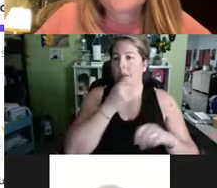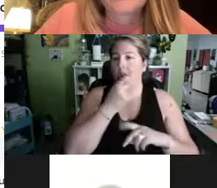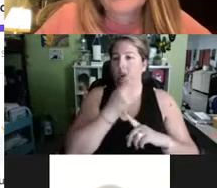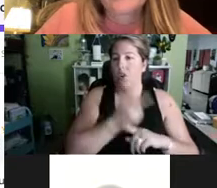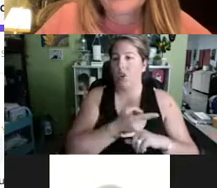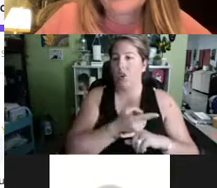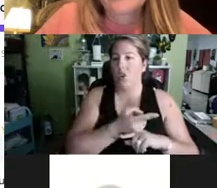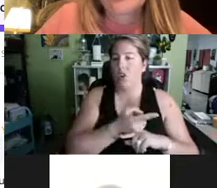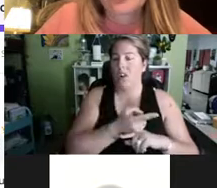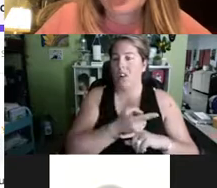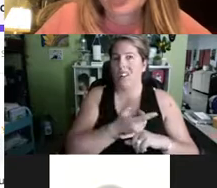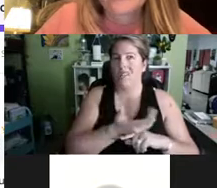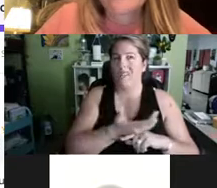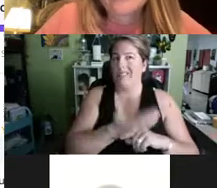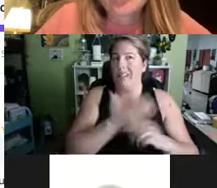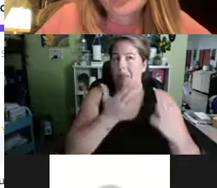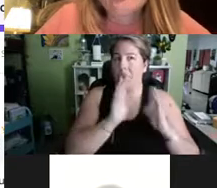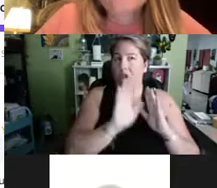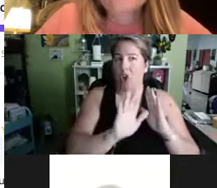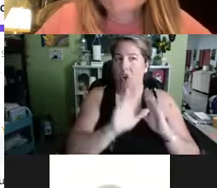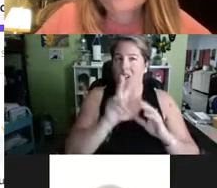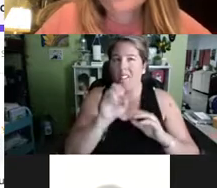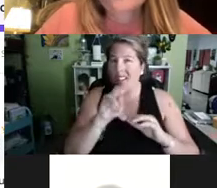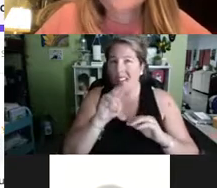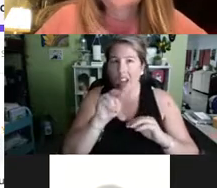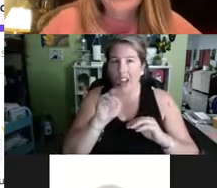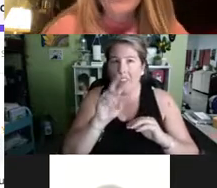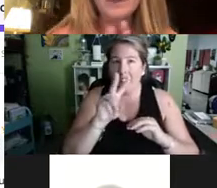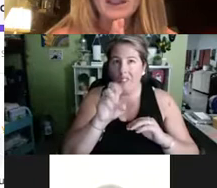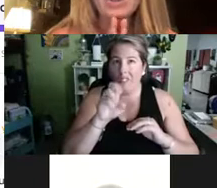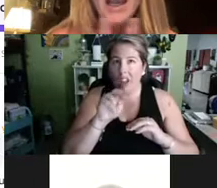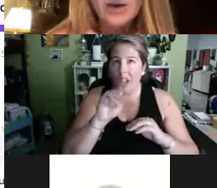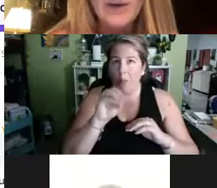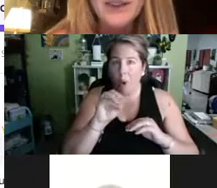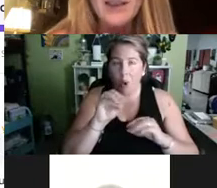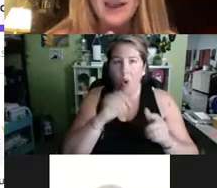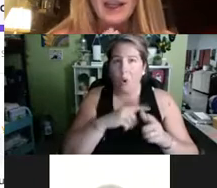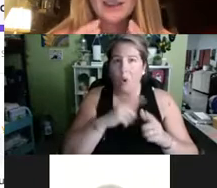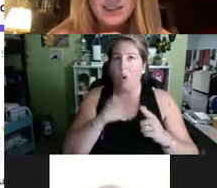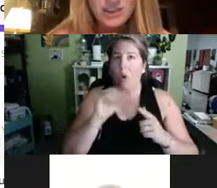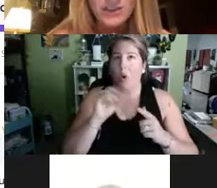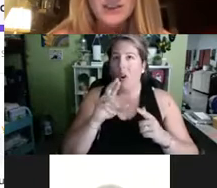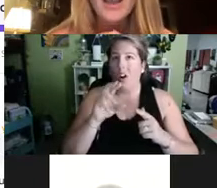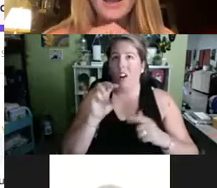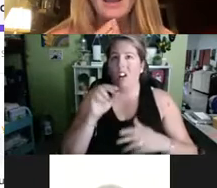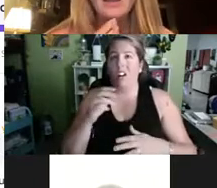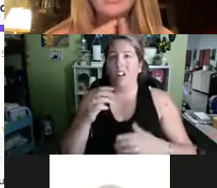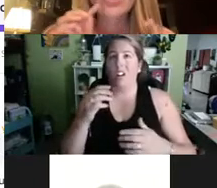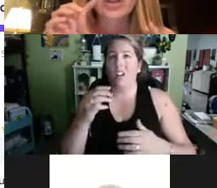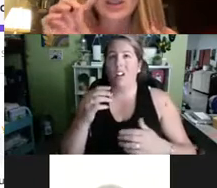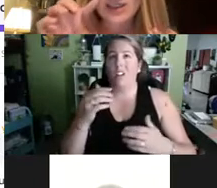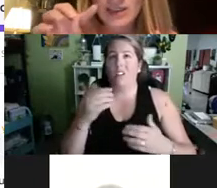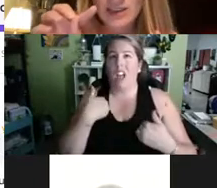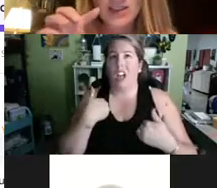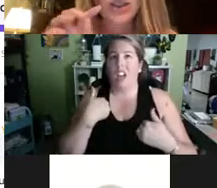It must have been like either her Venmo, or she made she had a website that had t-shirts, and